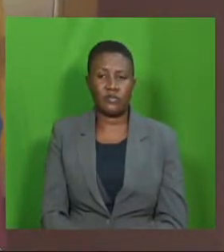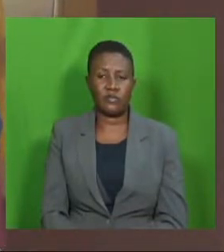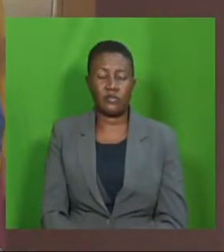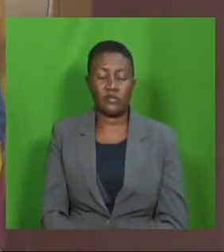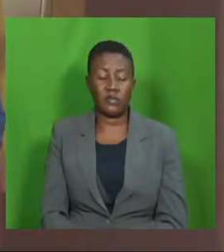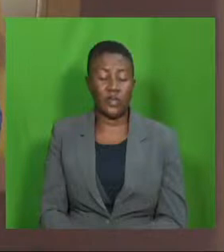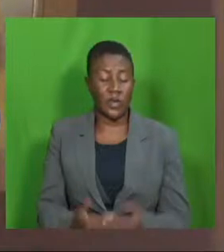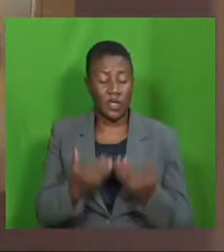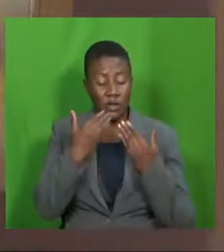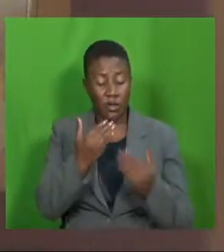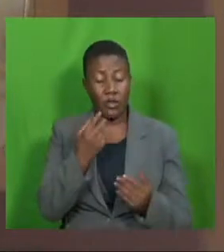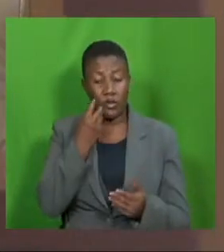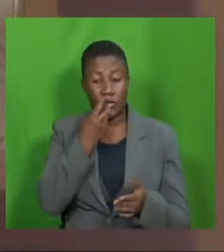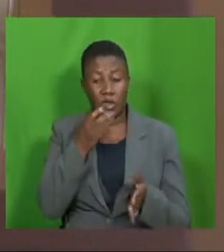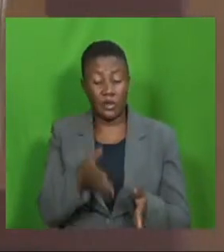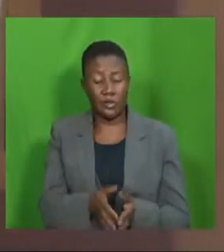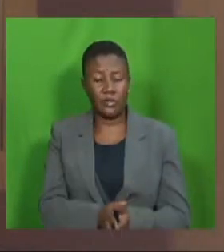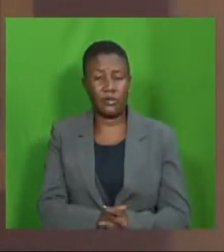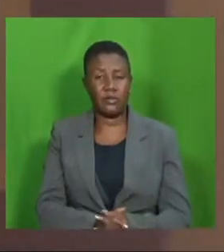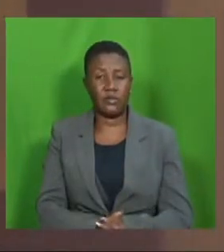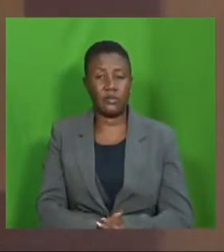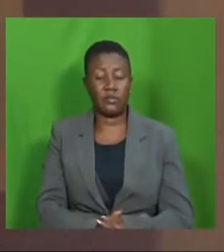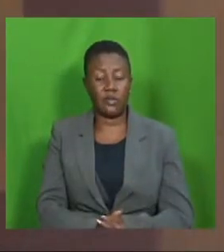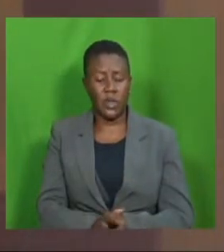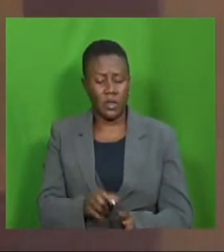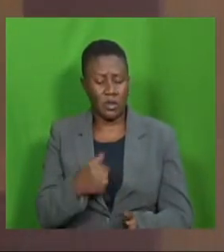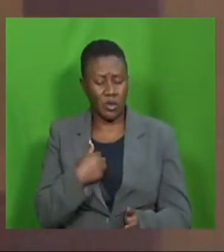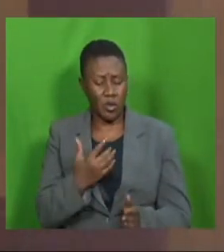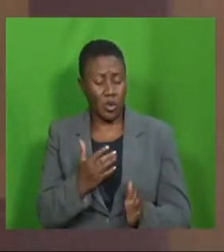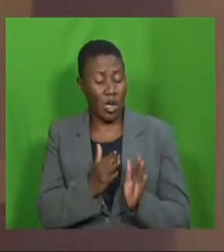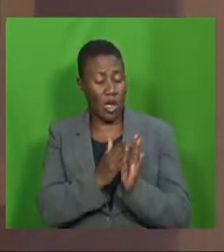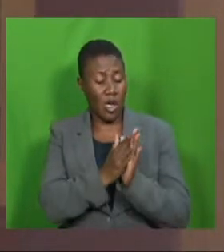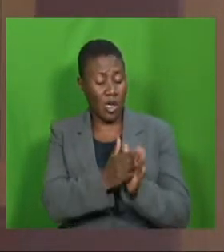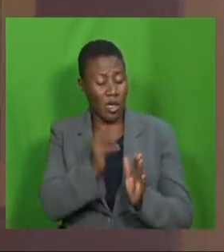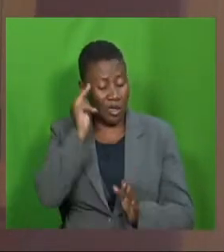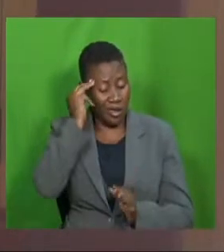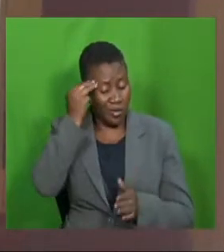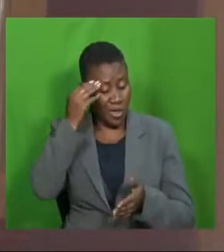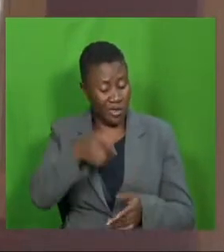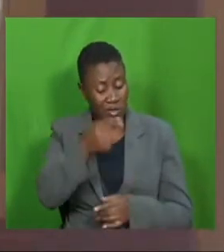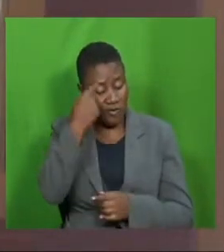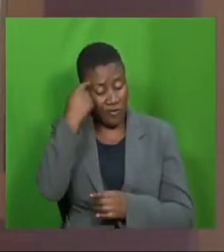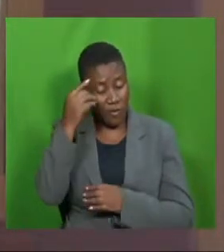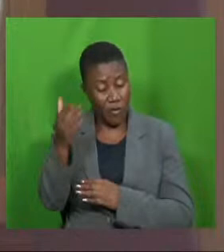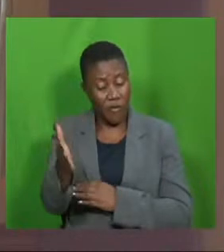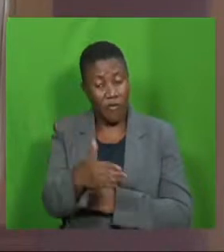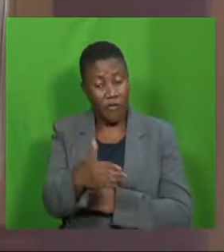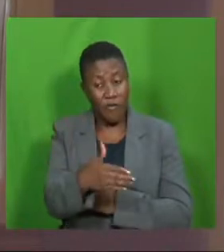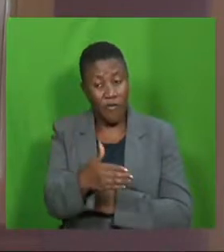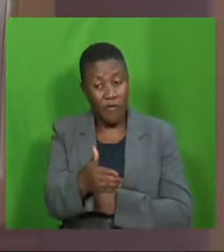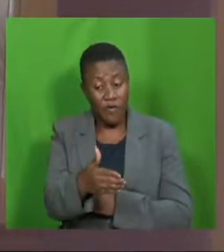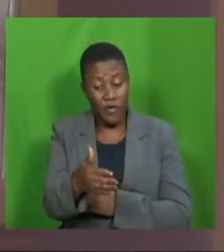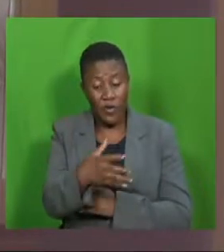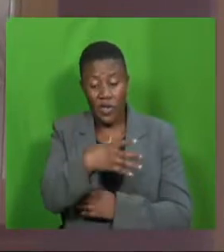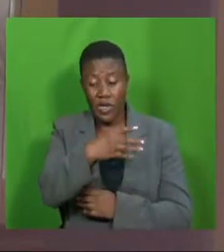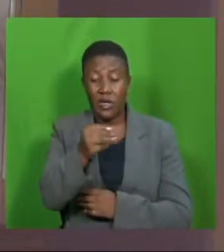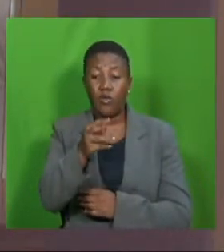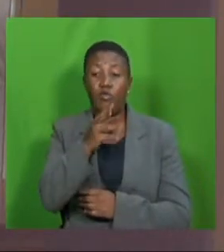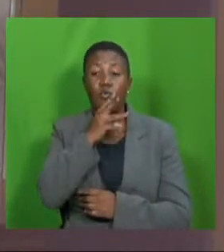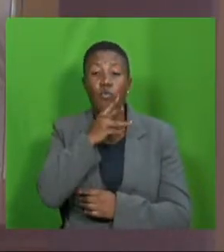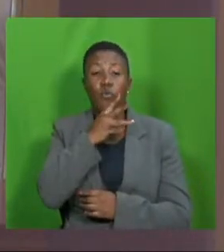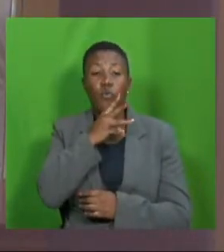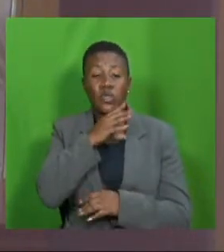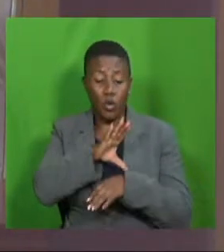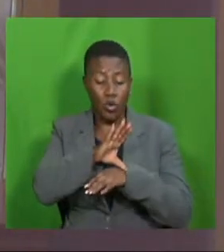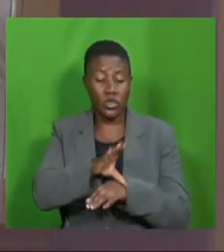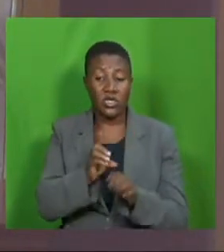Thank you, Mr. Speaker. Mr. Speaker, I rise to ask the Minister for Fisheries and Aquaculture